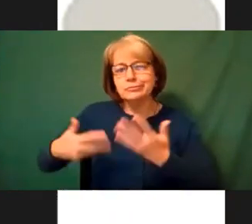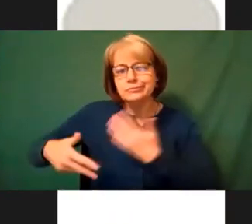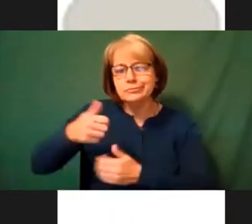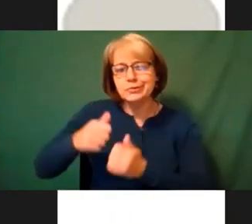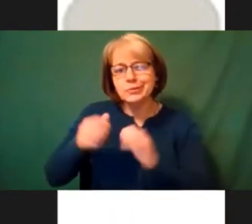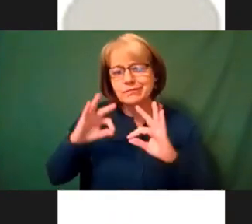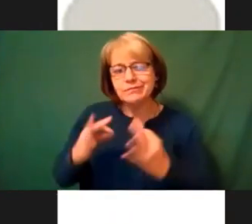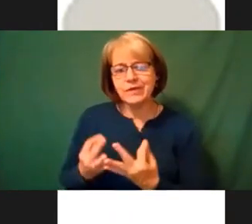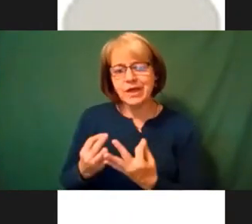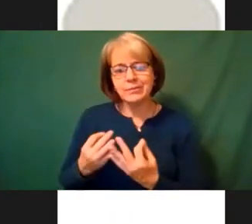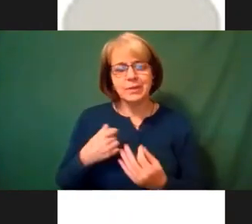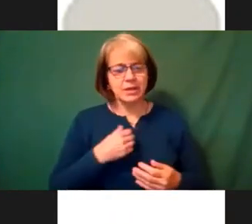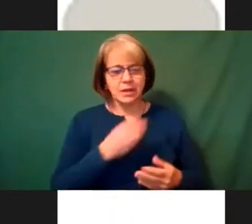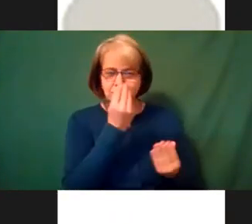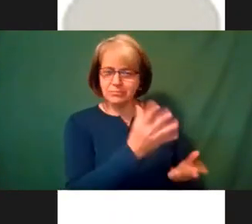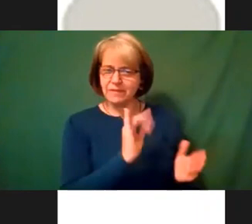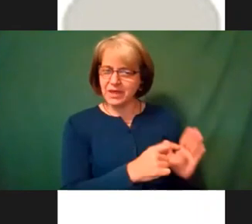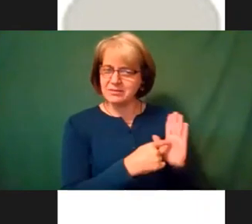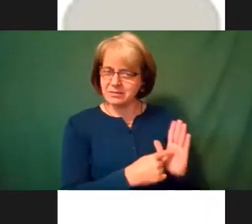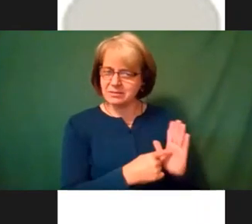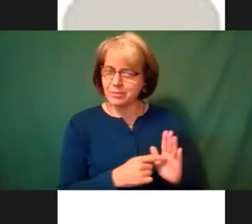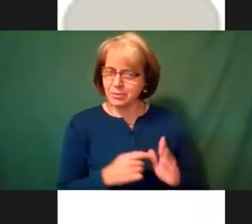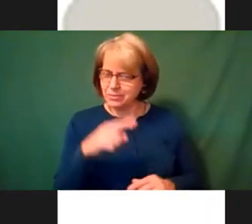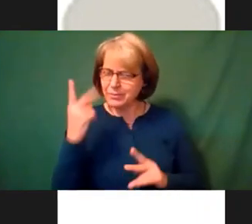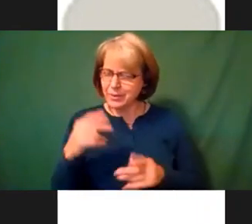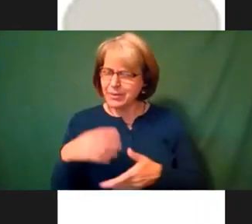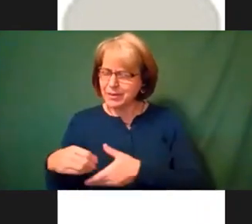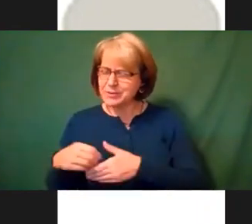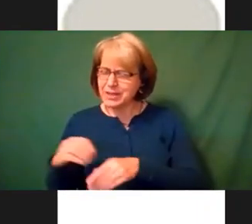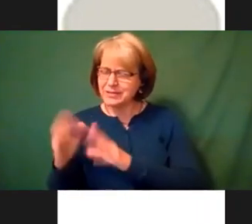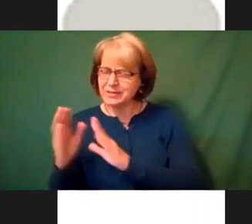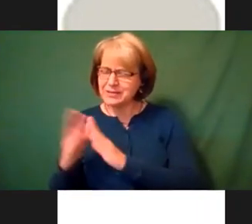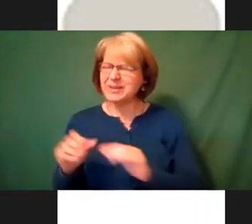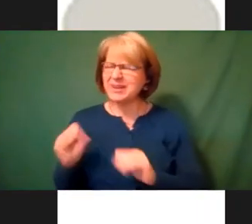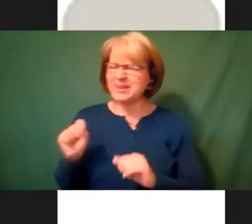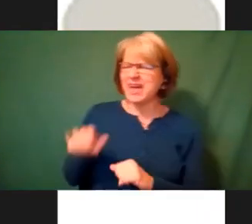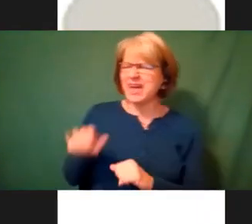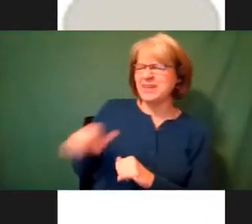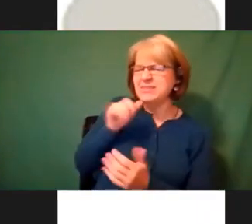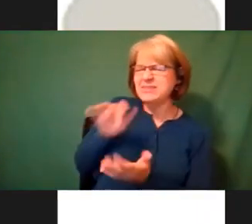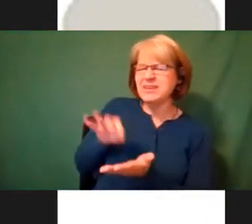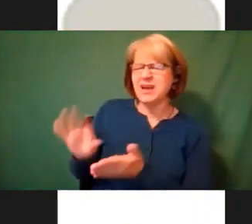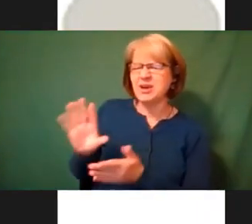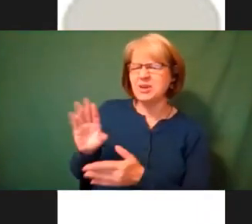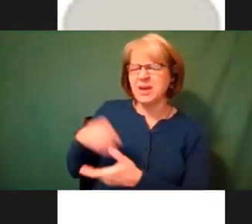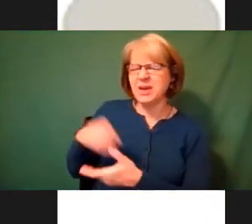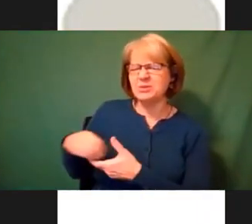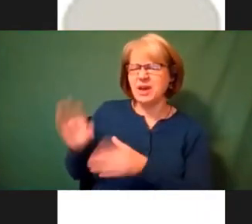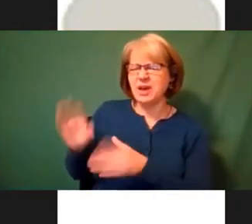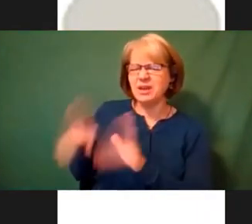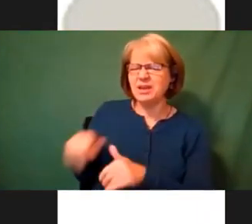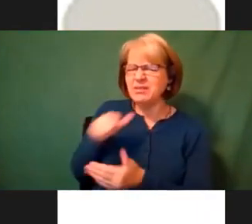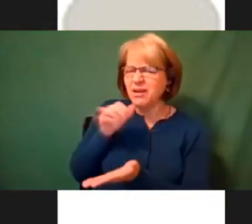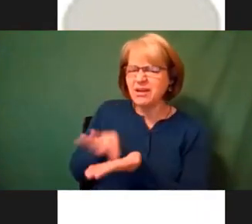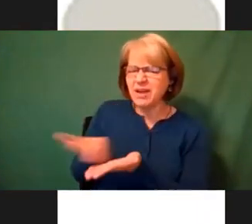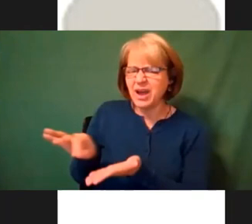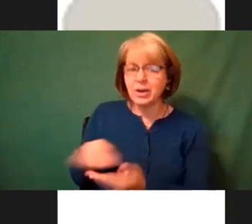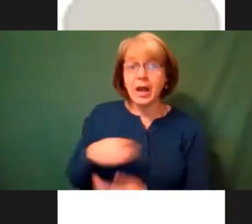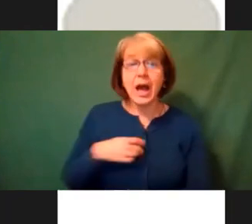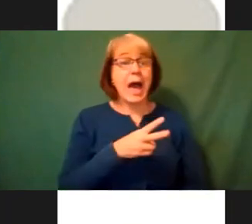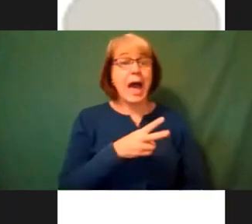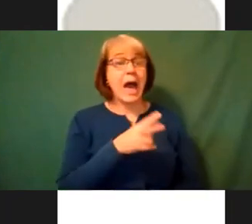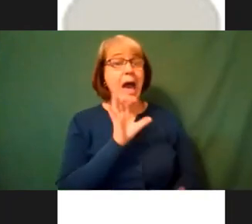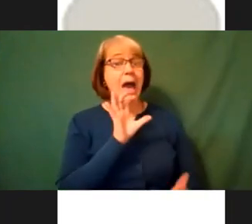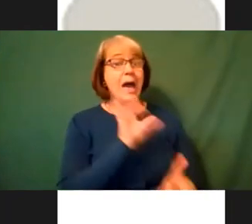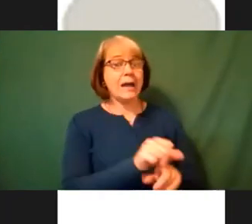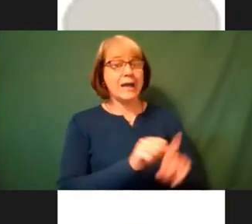I said that as an example, I remember the response was, oh yeah, but that doesn't count. And I was like, ah, and when I say, ah, there's